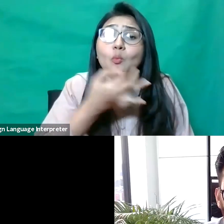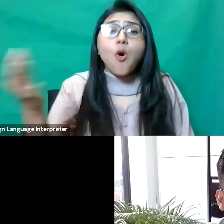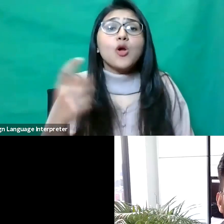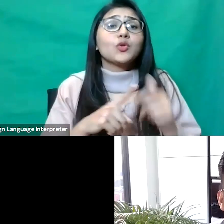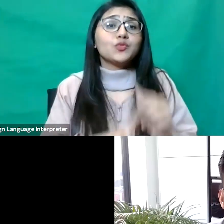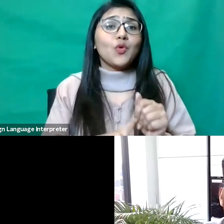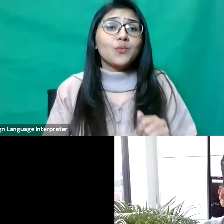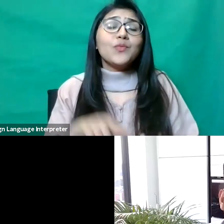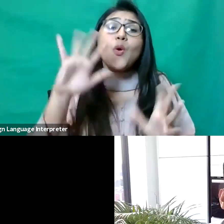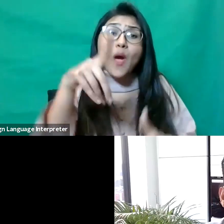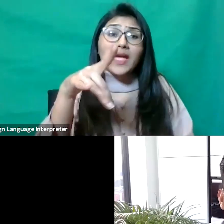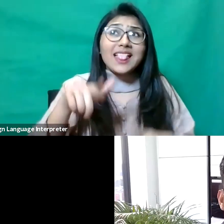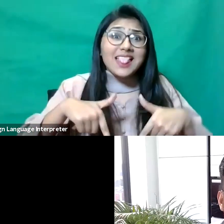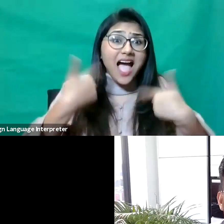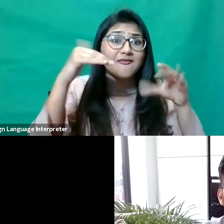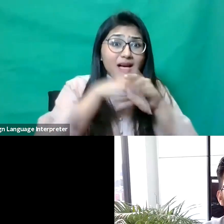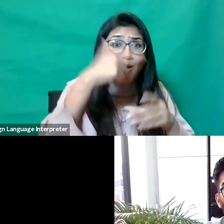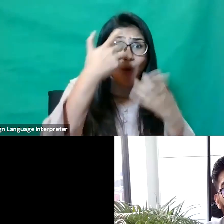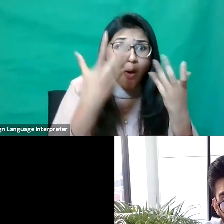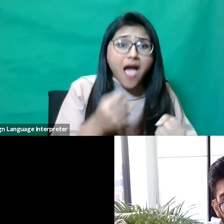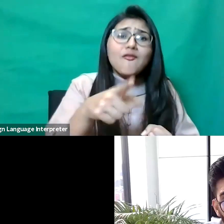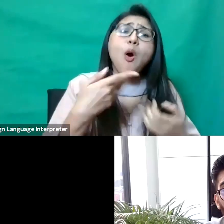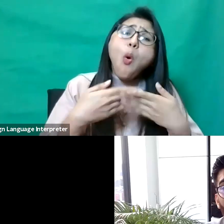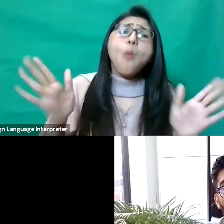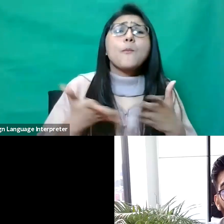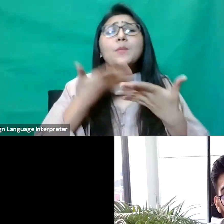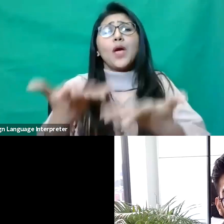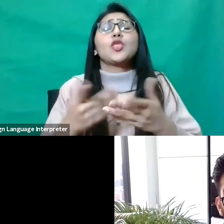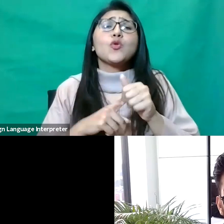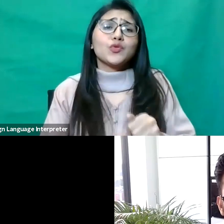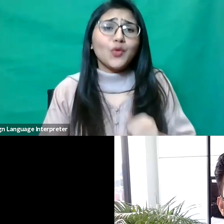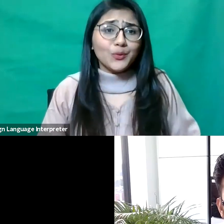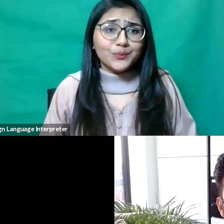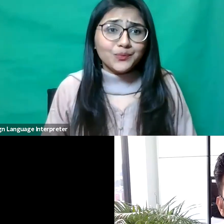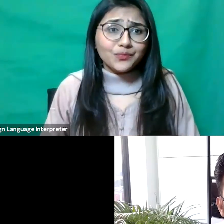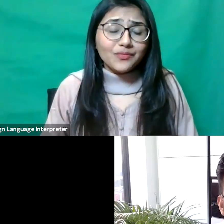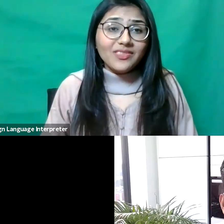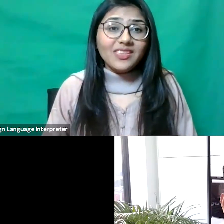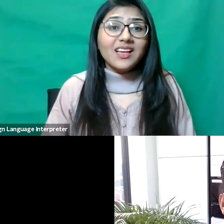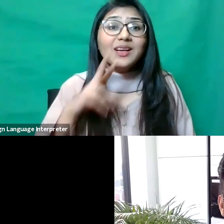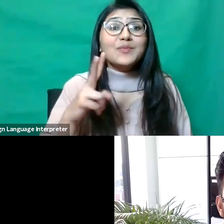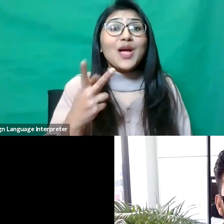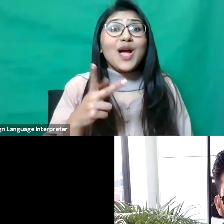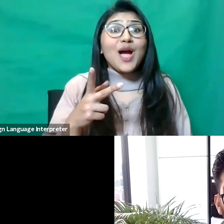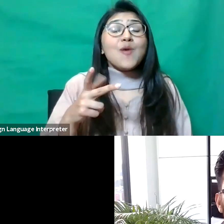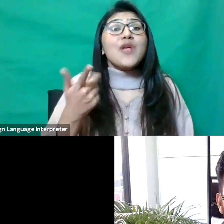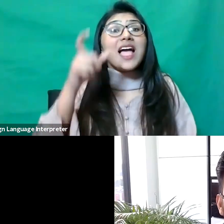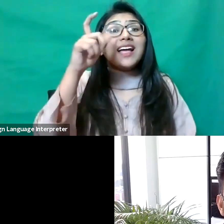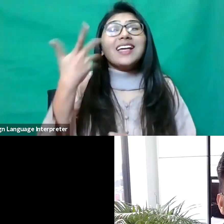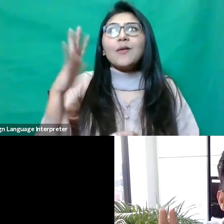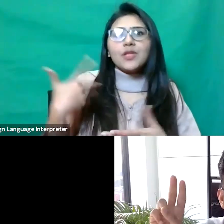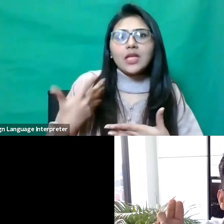that if you have any problems, they will able to solve the problems. But also, like, people can be can be embarrassing with